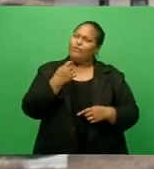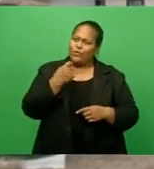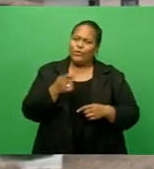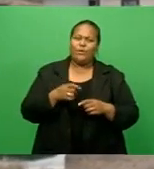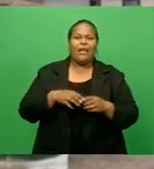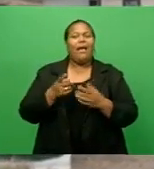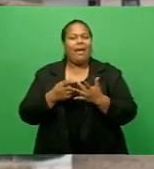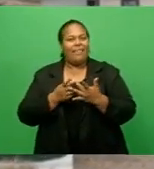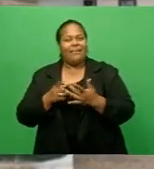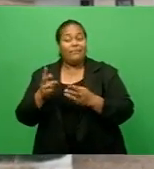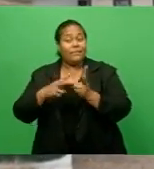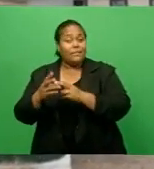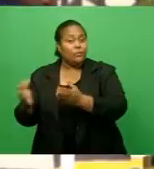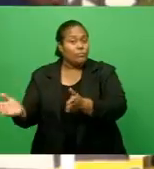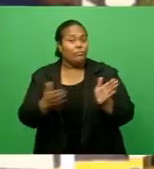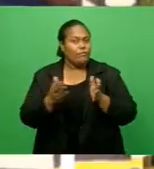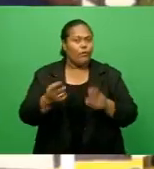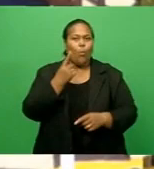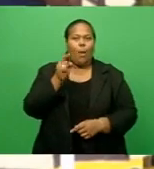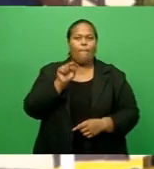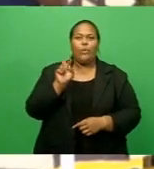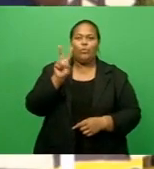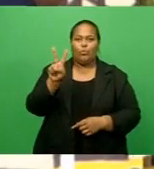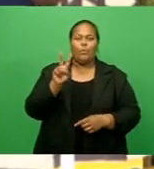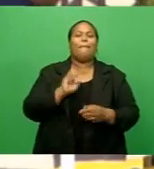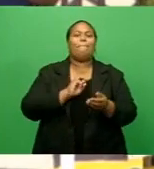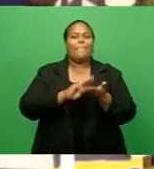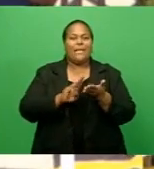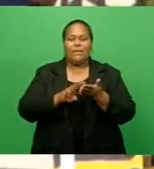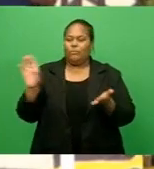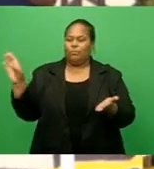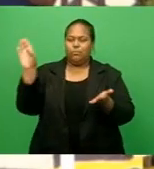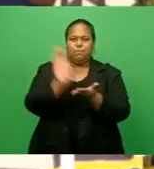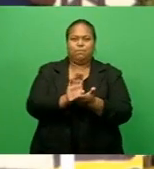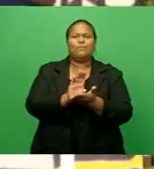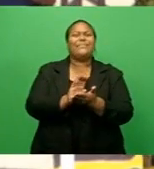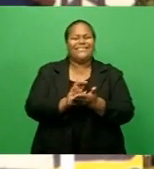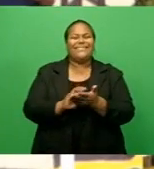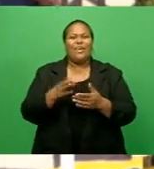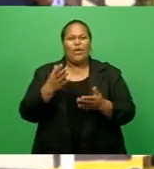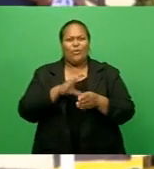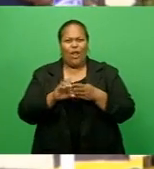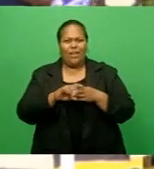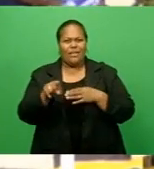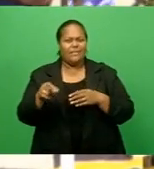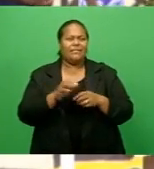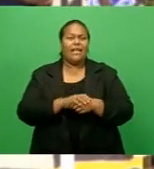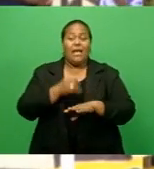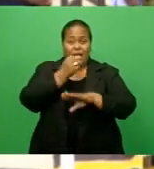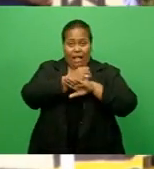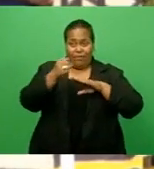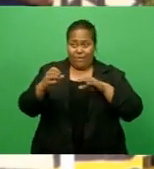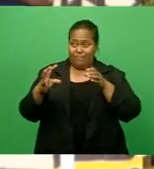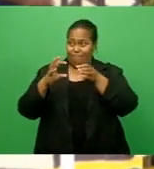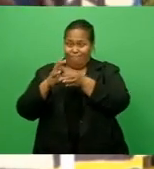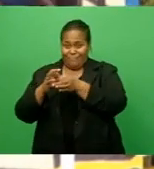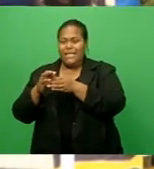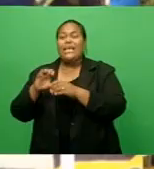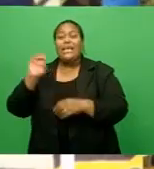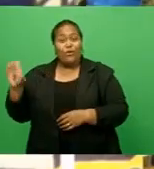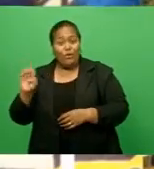The $1.2 million project was co-funded by the government, the European Union and the GIZ. Sainian